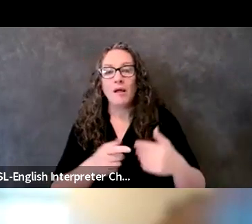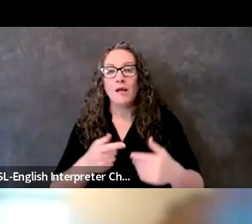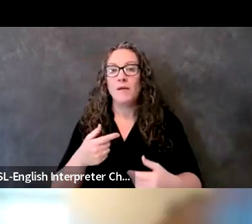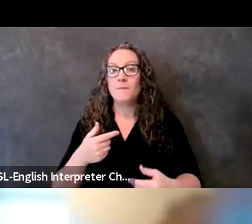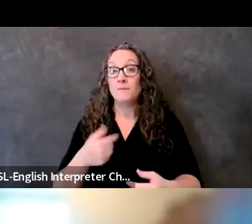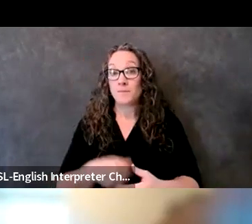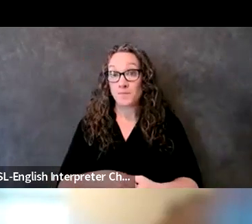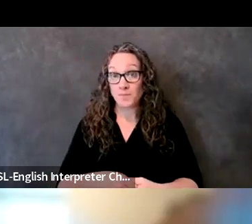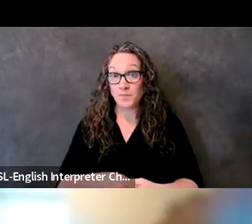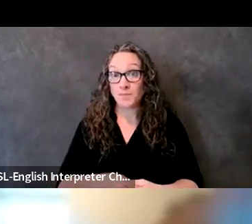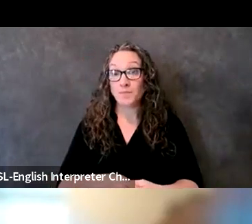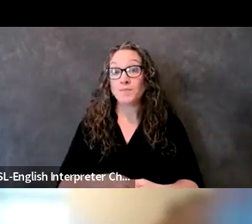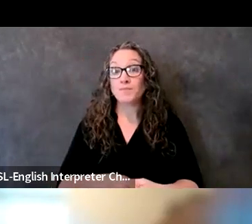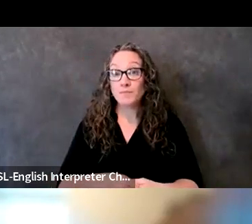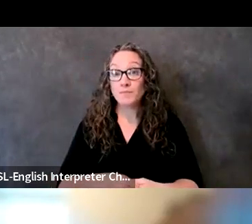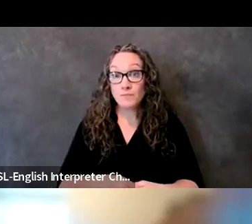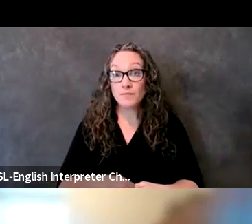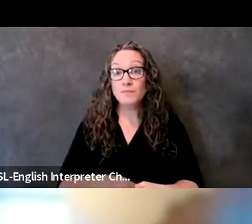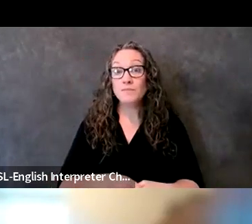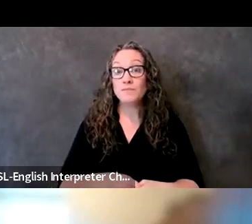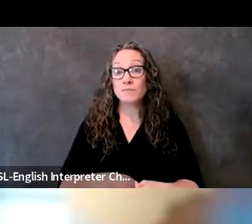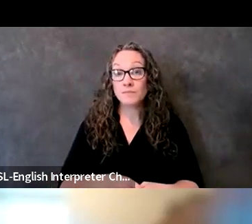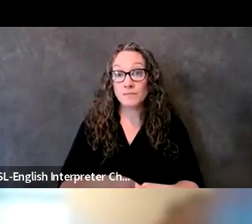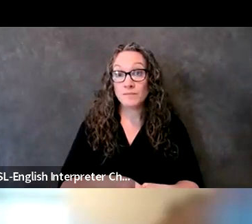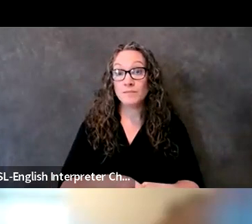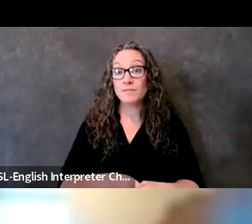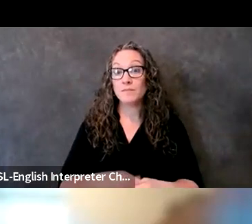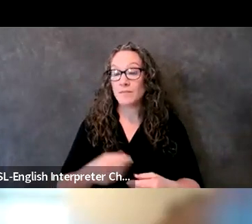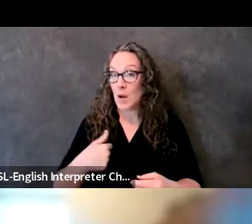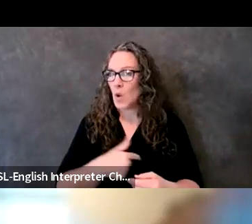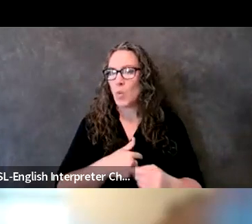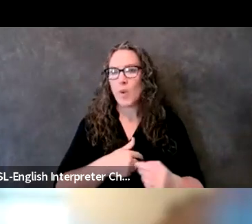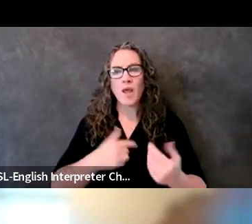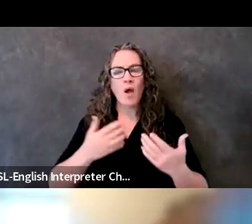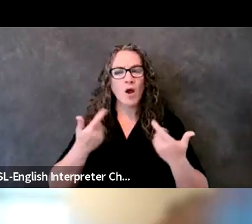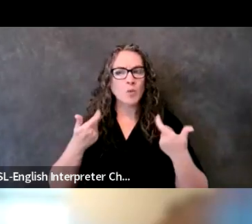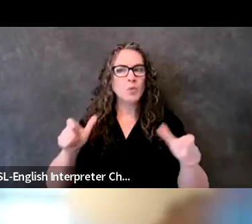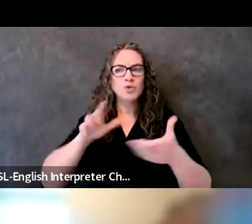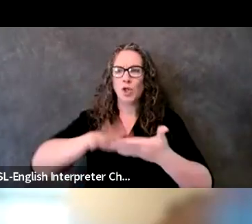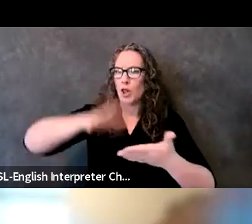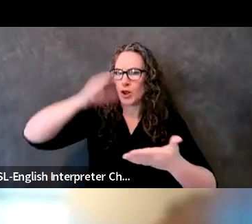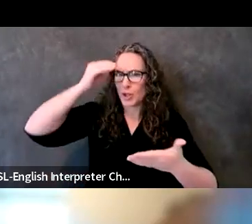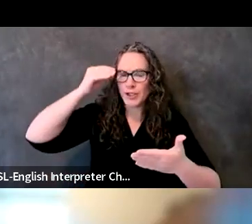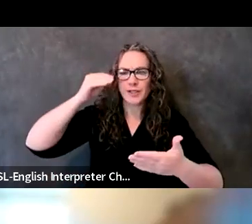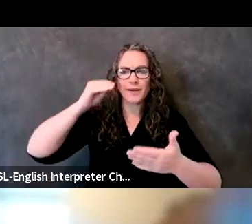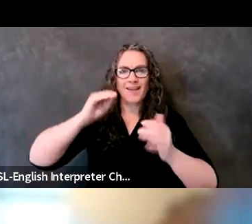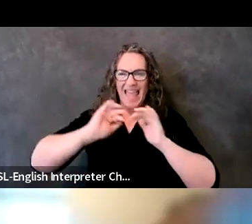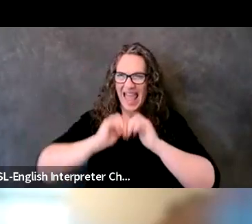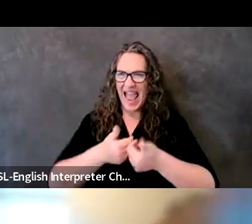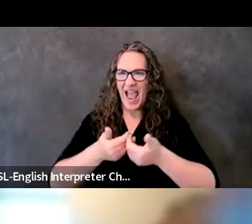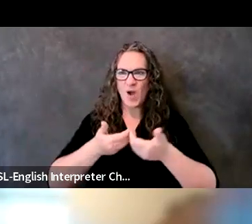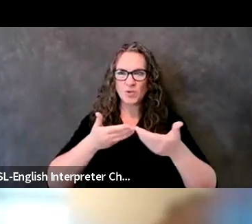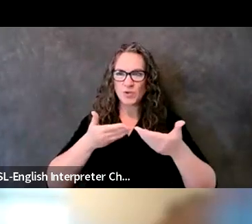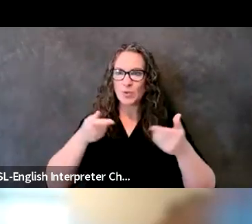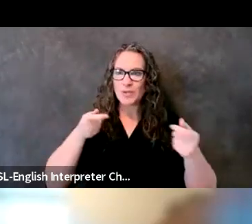around how to deal with people who are on the spectrum. That's something new for us. And what can we do about that?